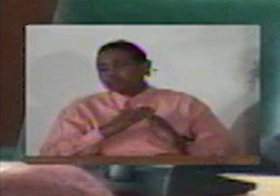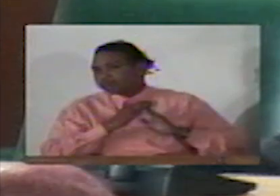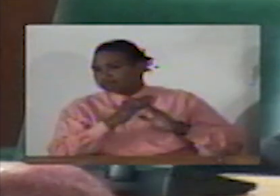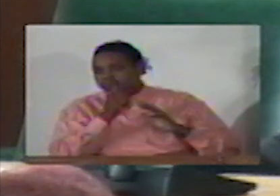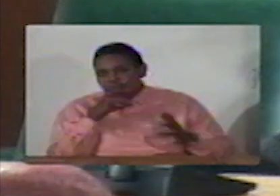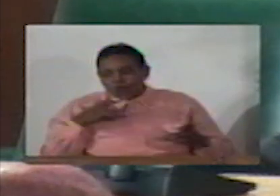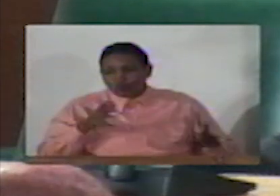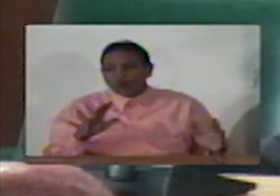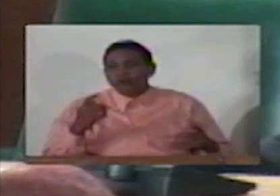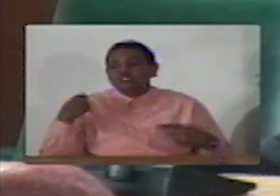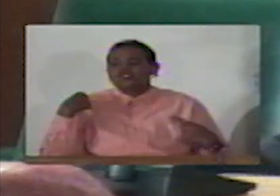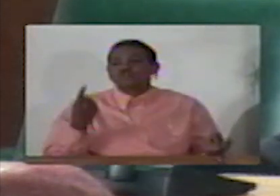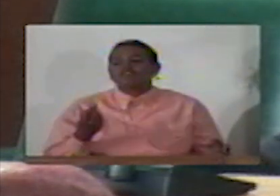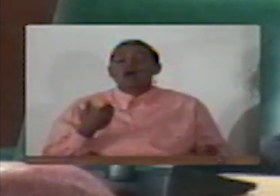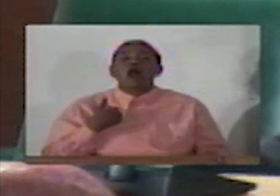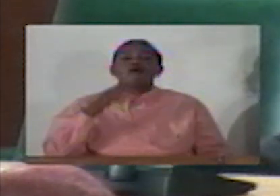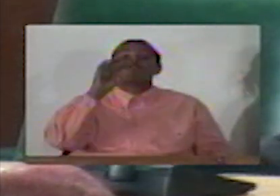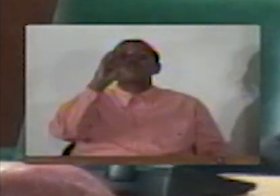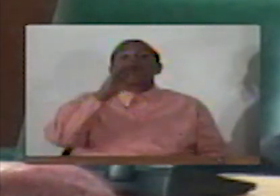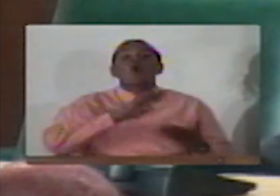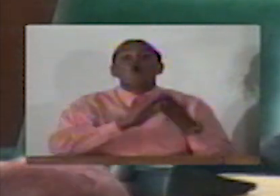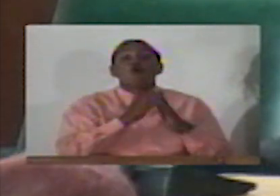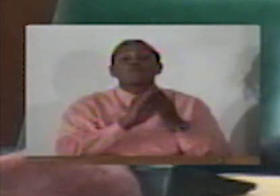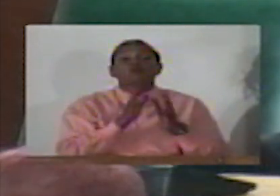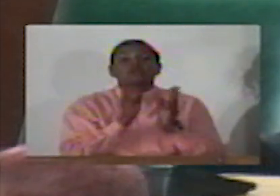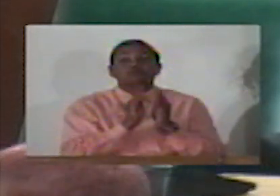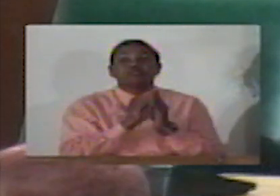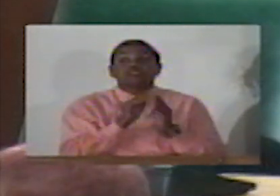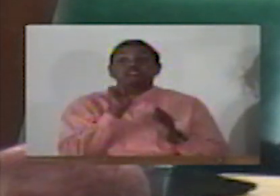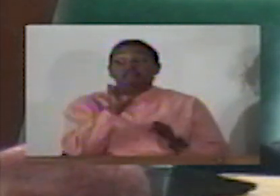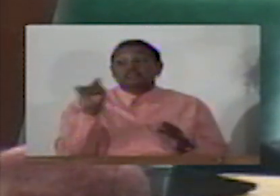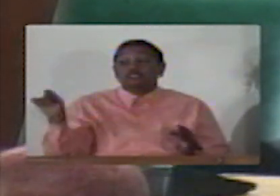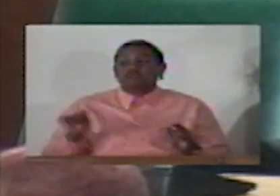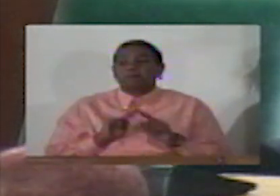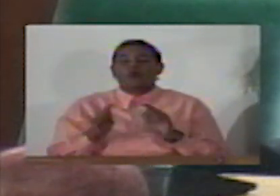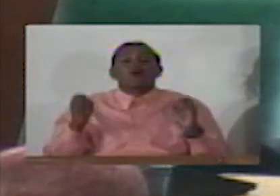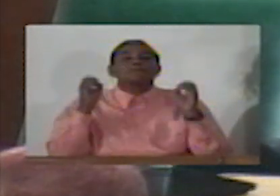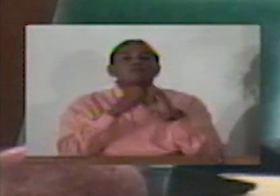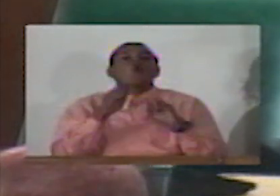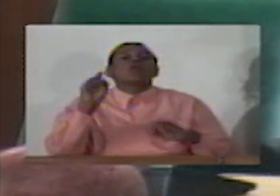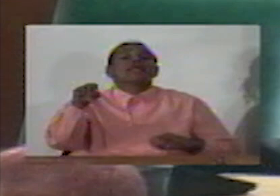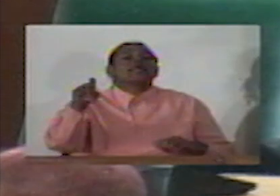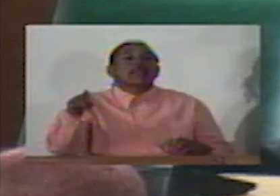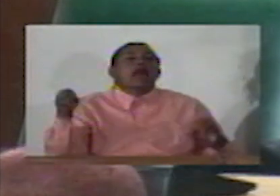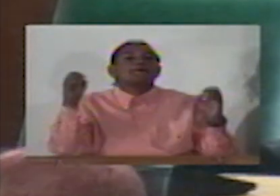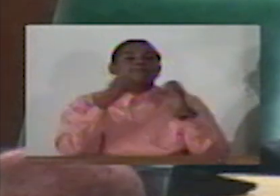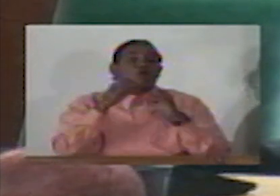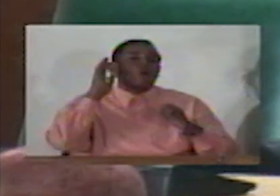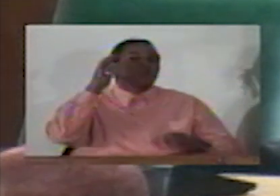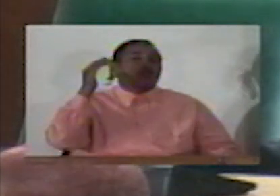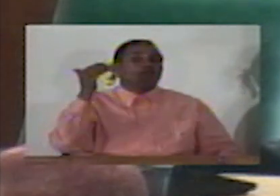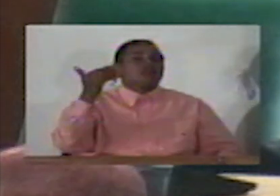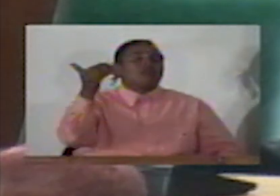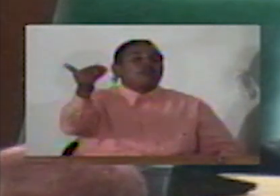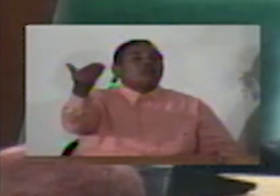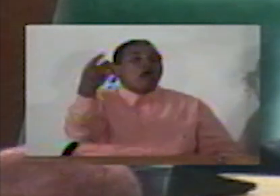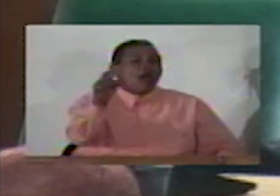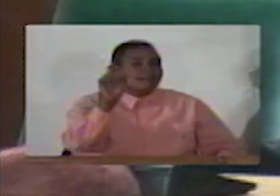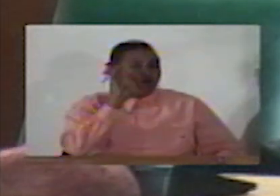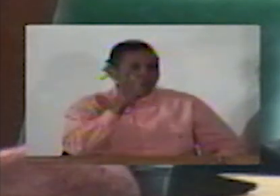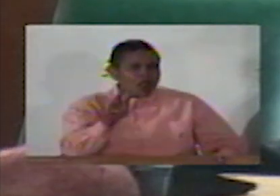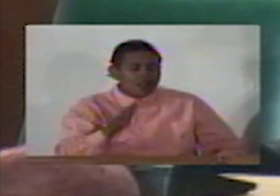have so far hosted 4 community meetings, but more is needed and more will be held. The minister